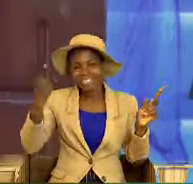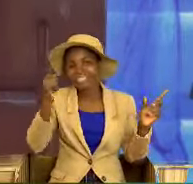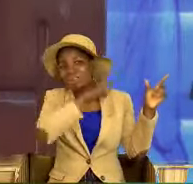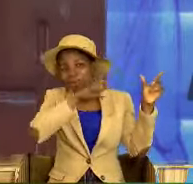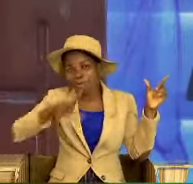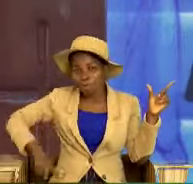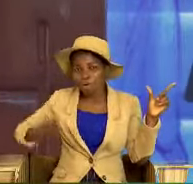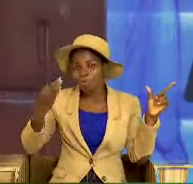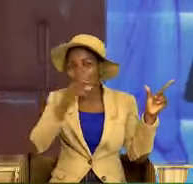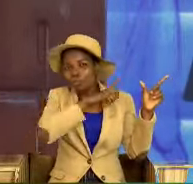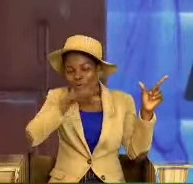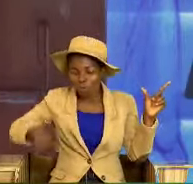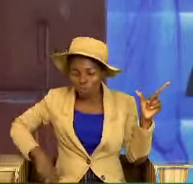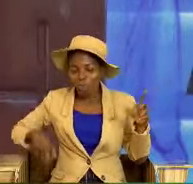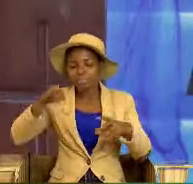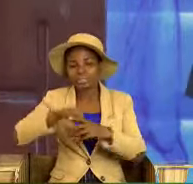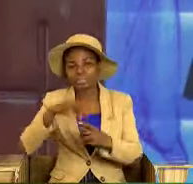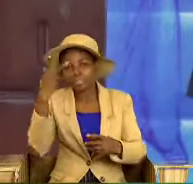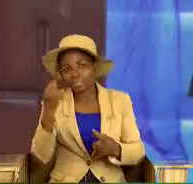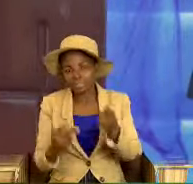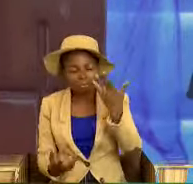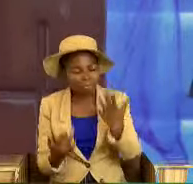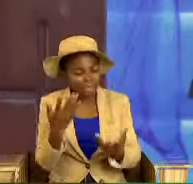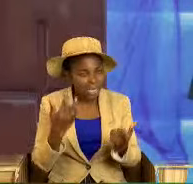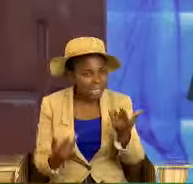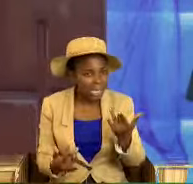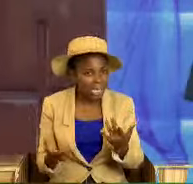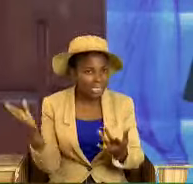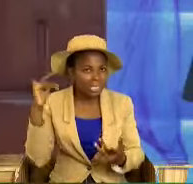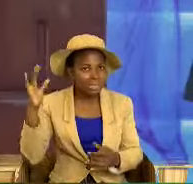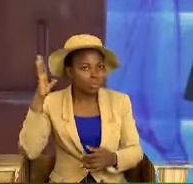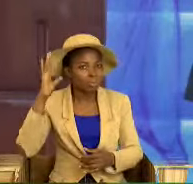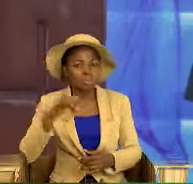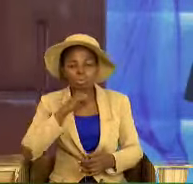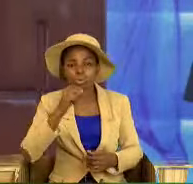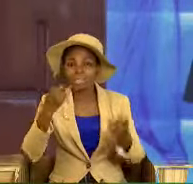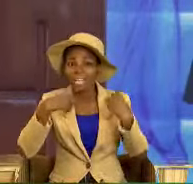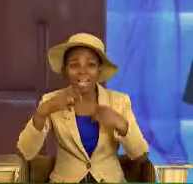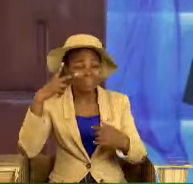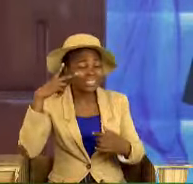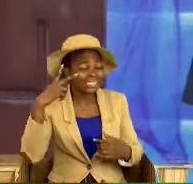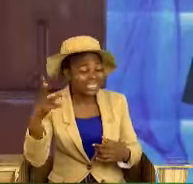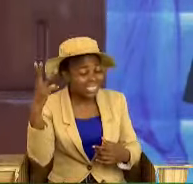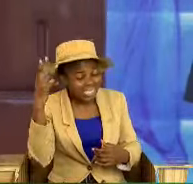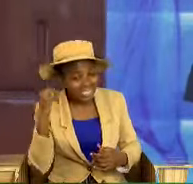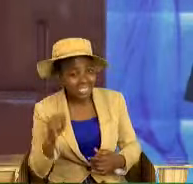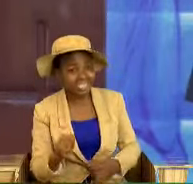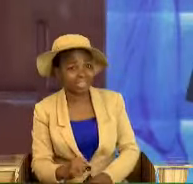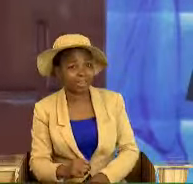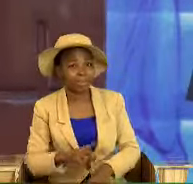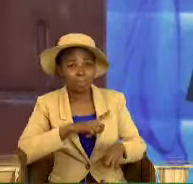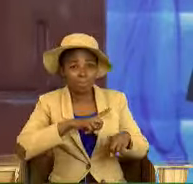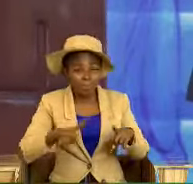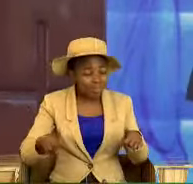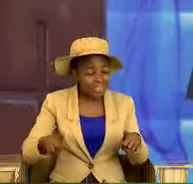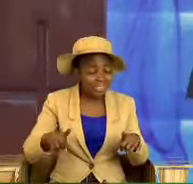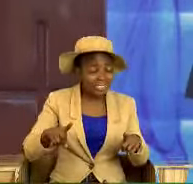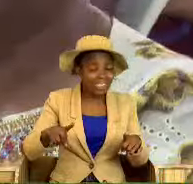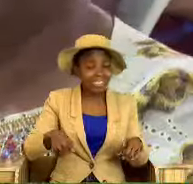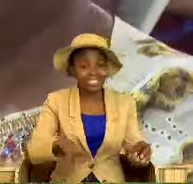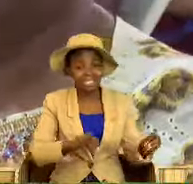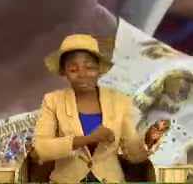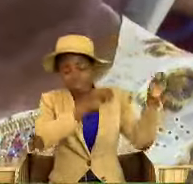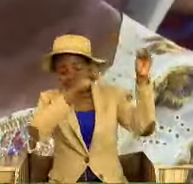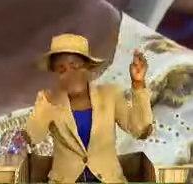fire they would not have met him at all but inside the they push them to meet the king of kings and the Lord